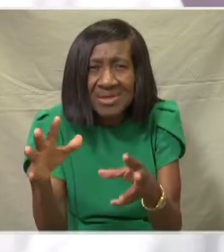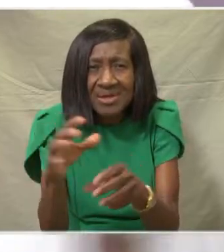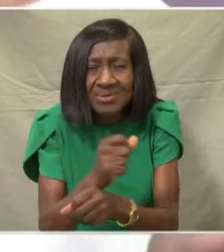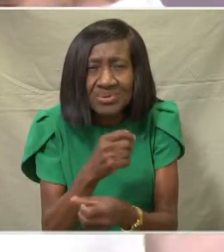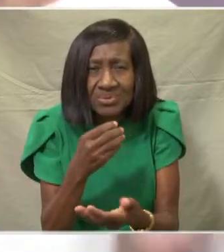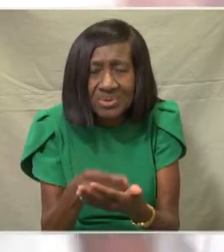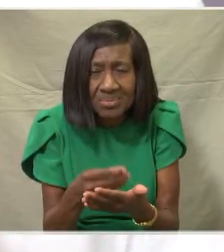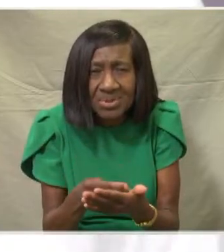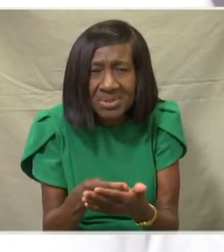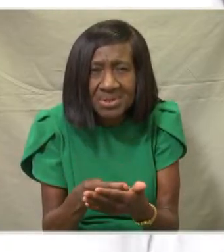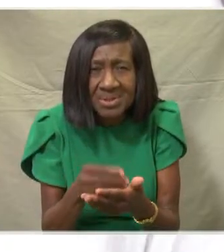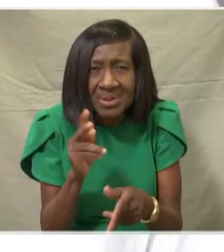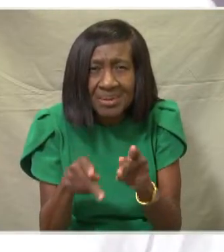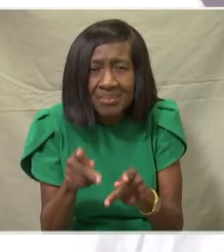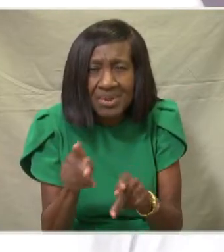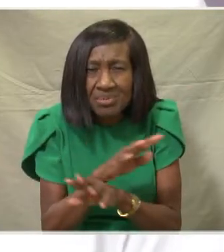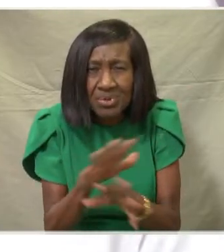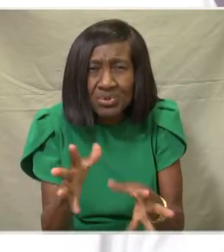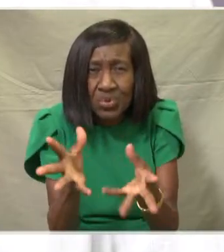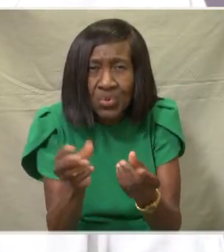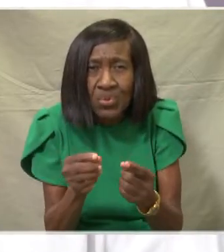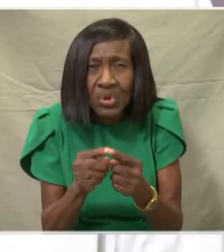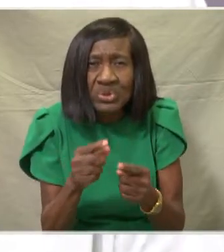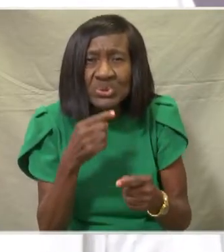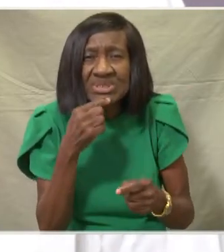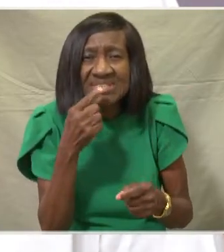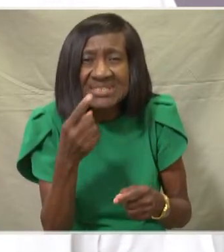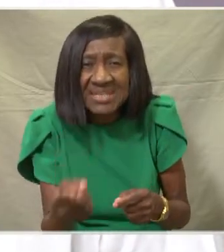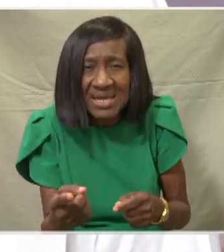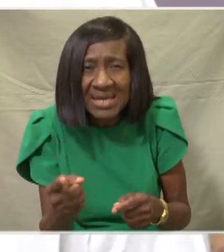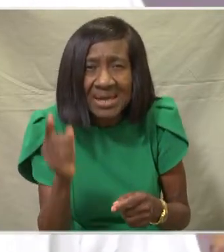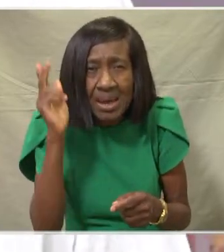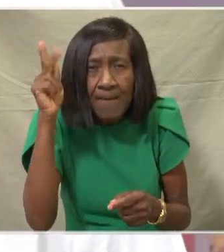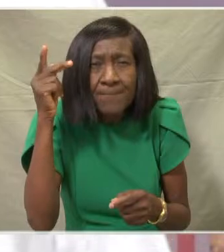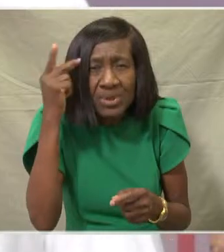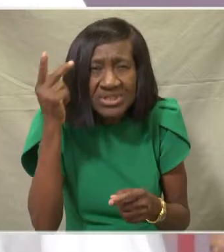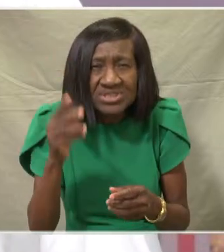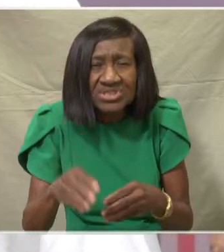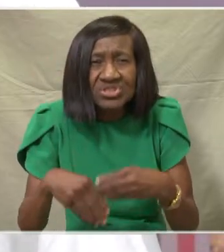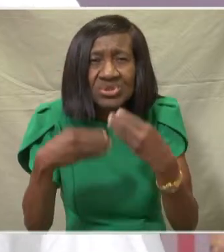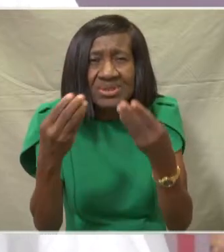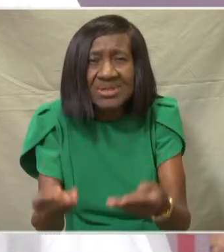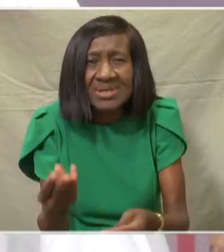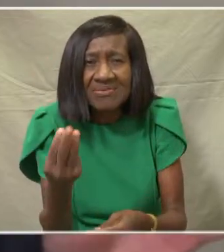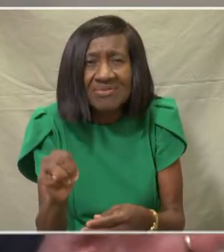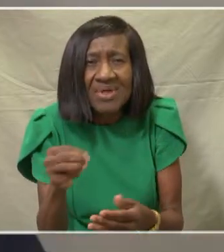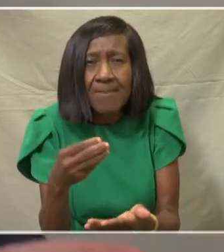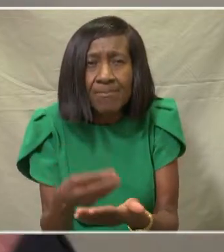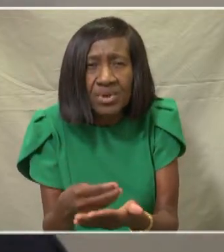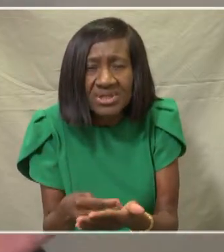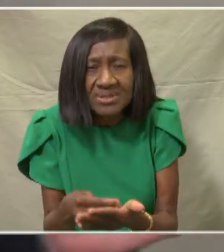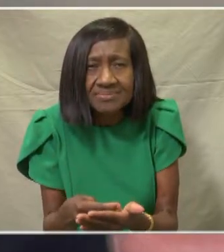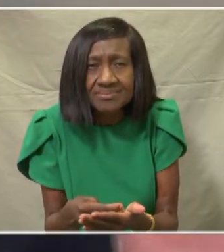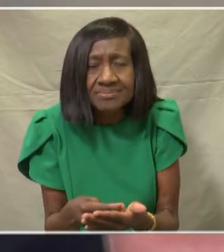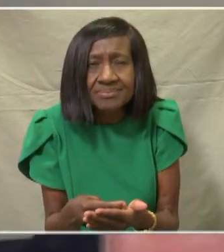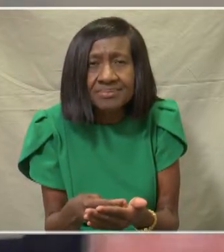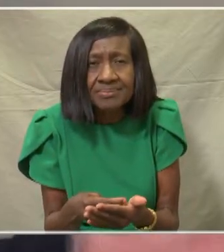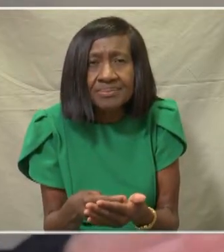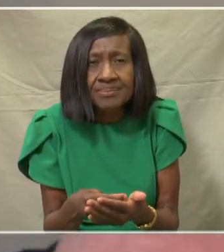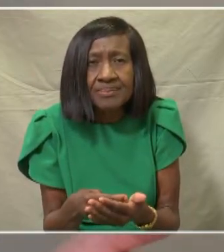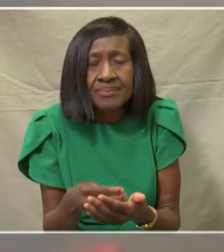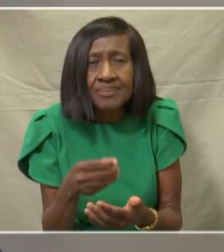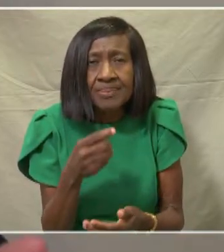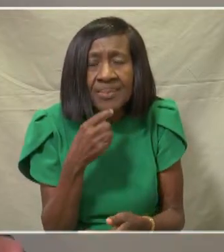record because, well, we'll get in trouble. So I was just wondering whether you're going to do the anonymous. A couple of things just before you start. I know I was going to say that Sandy